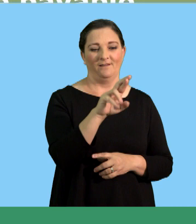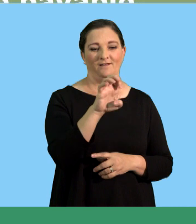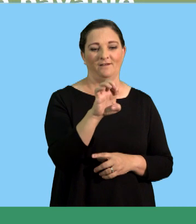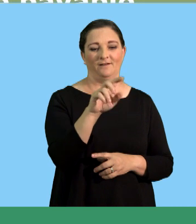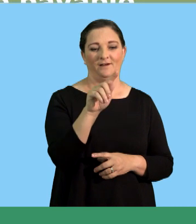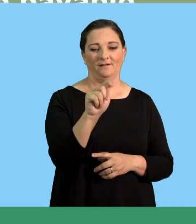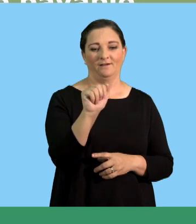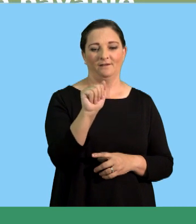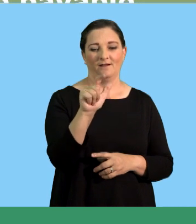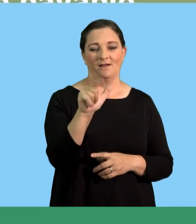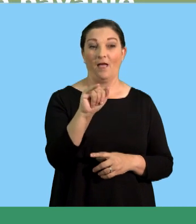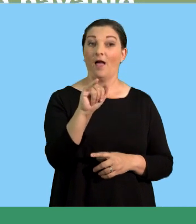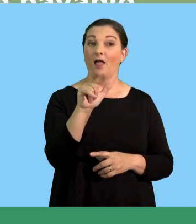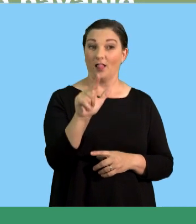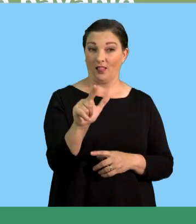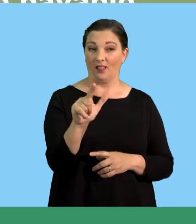retail